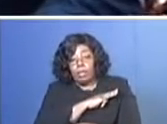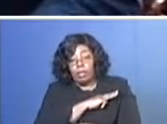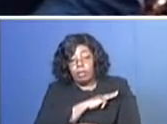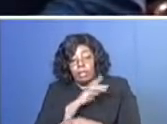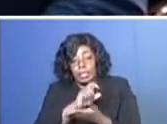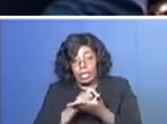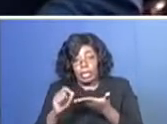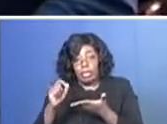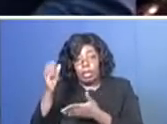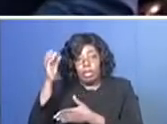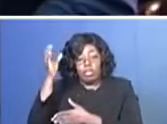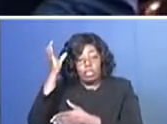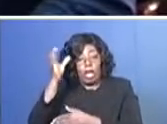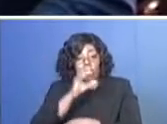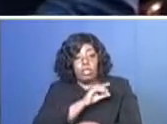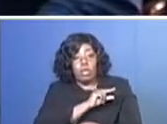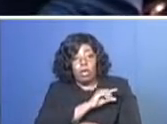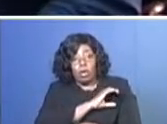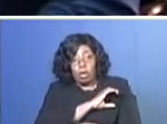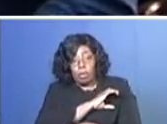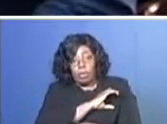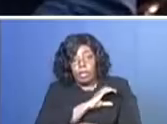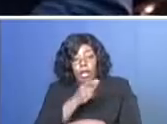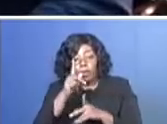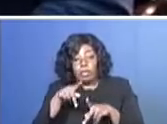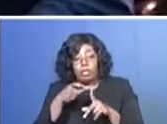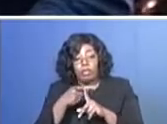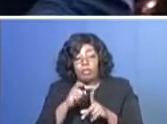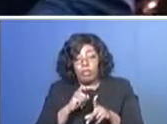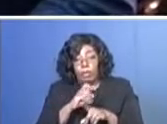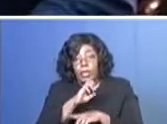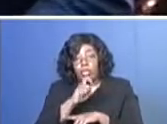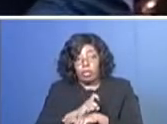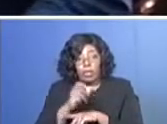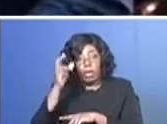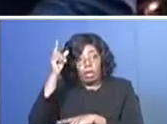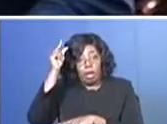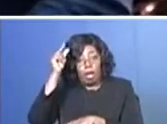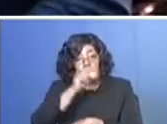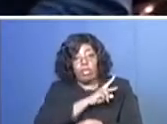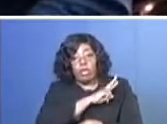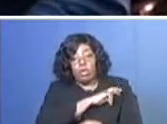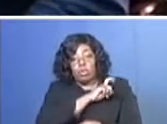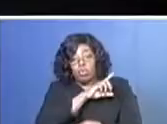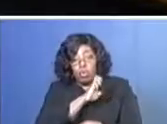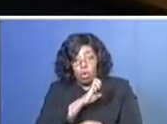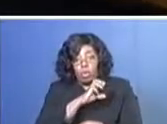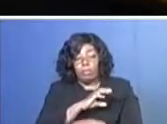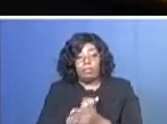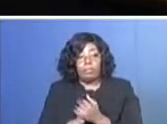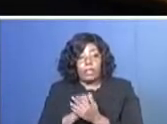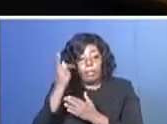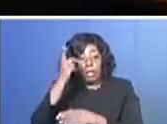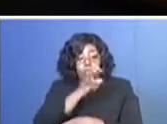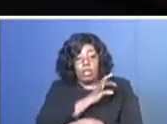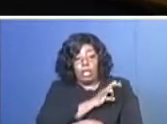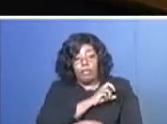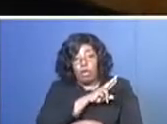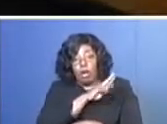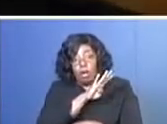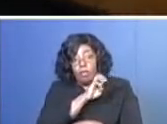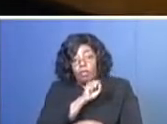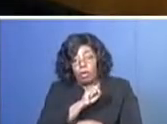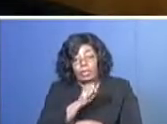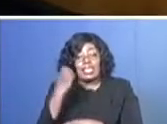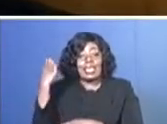Secretary, Charles Colbrook, and Exuma native Reverend Garth Roll. Veteran broadcaster Paiswell Forbes heads the team as